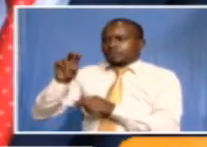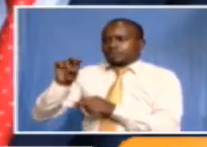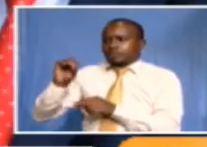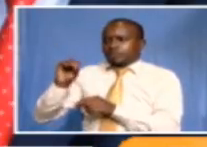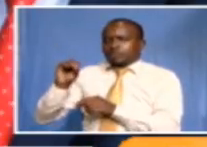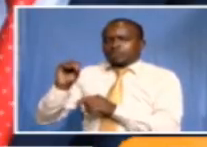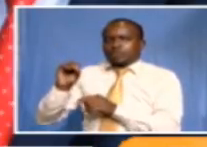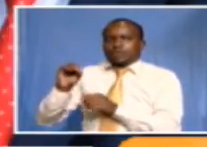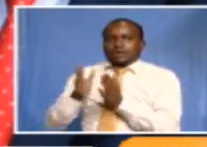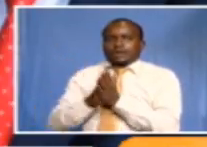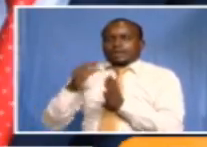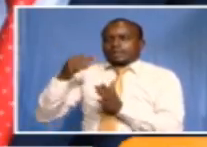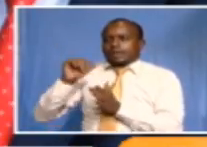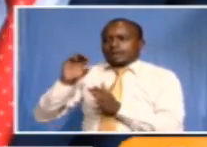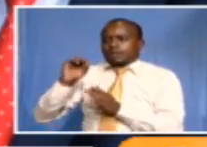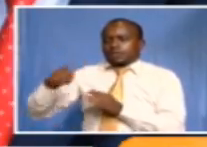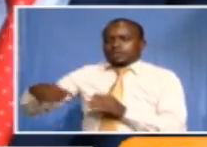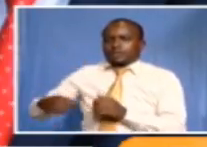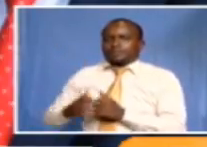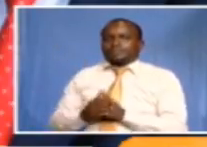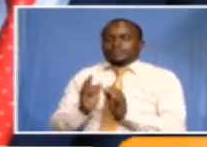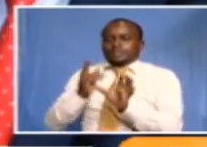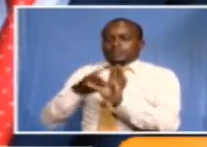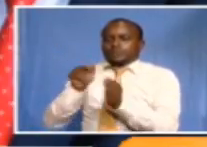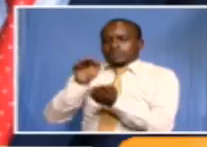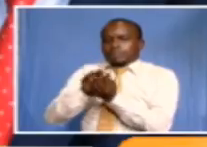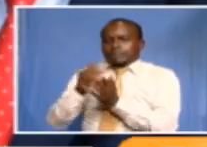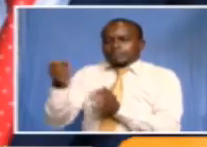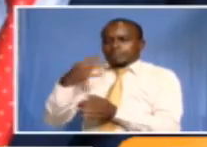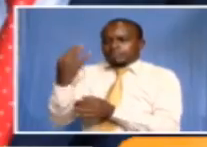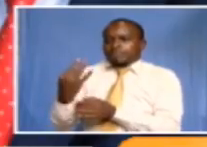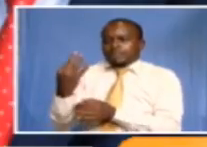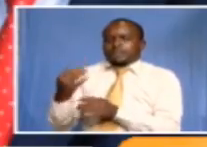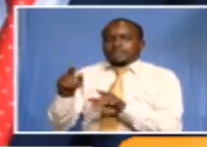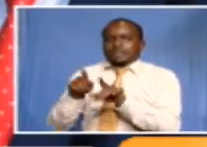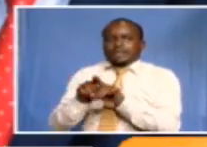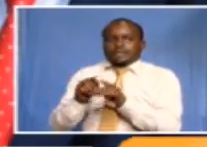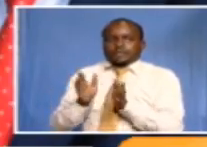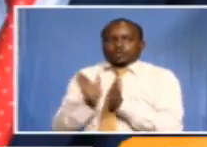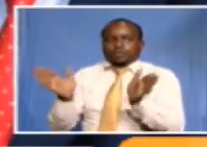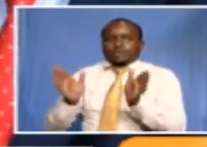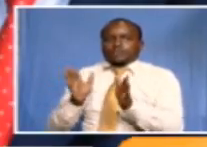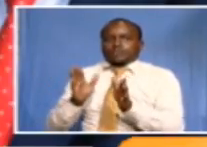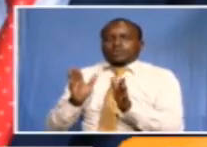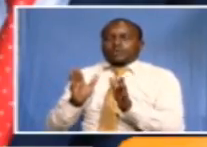and Hako Industries. Igathe joined the bank in March as the group chief commercial officer.